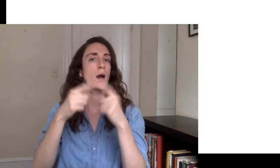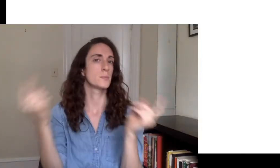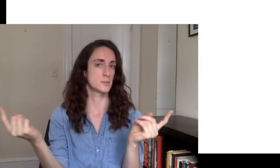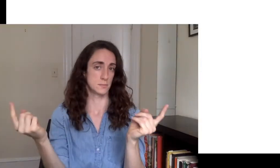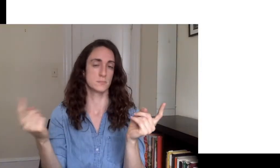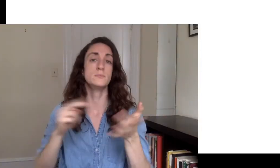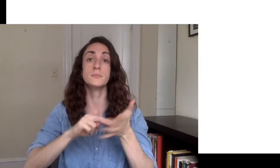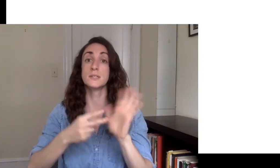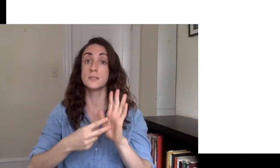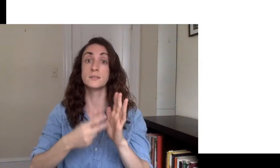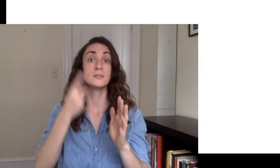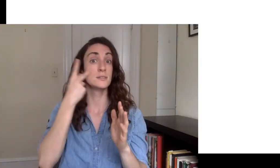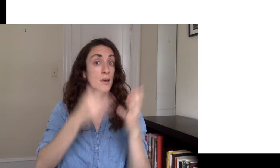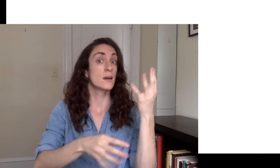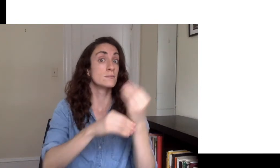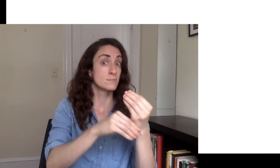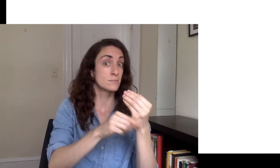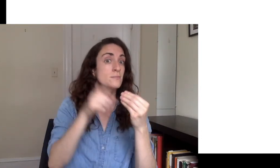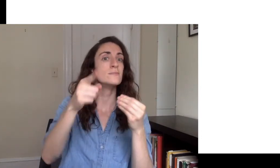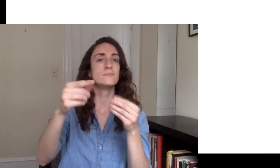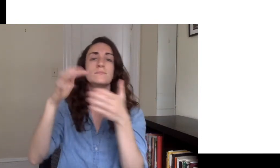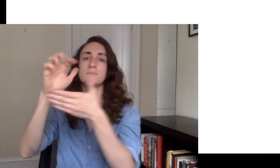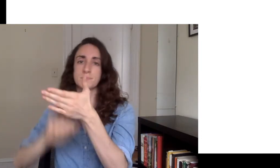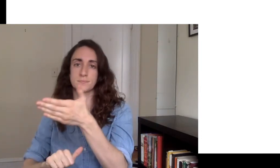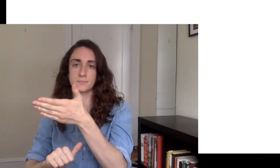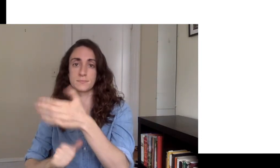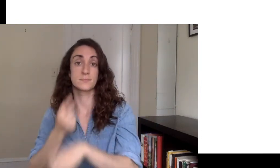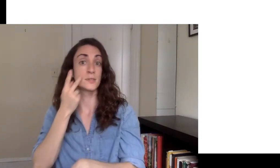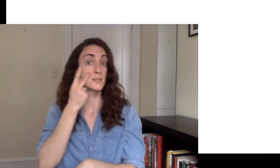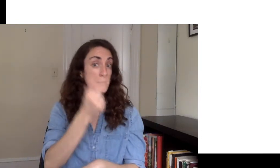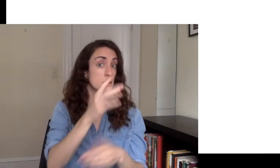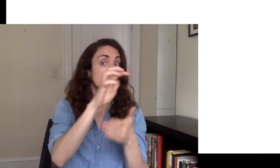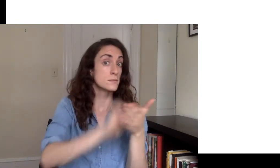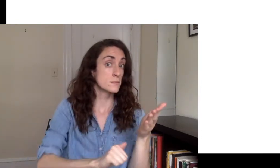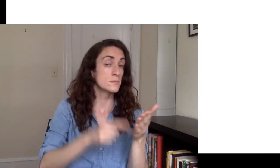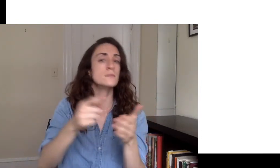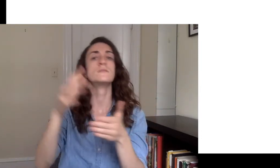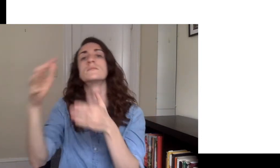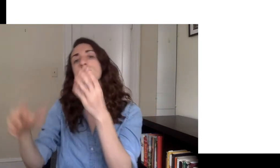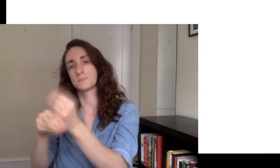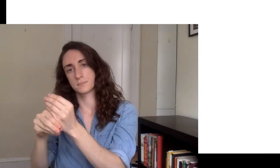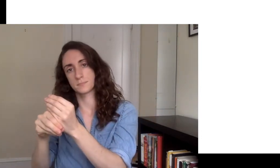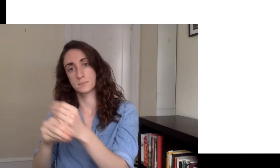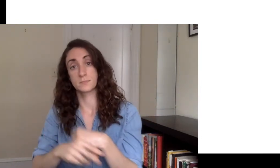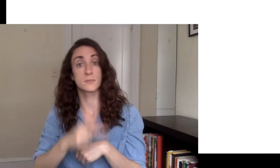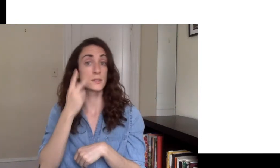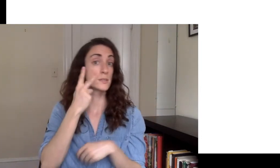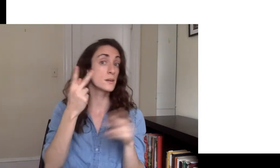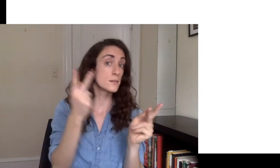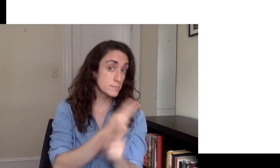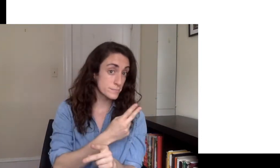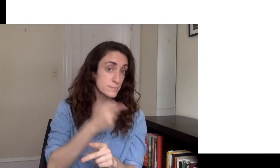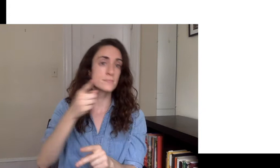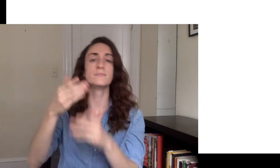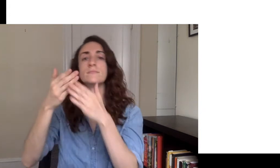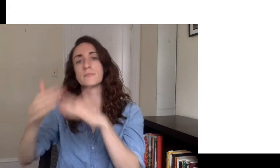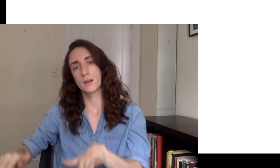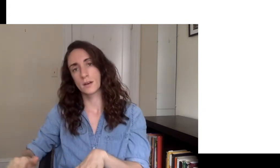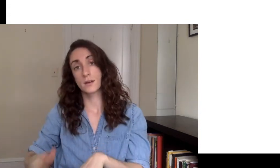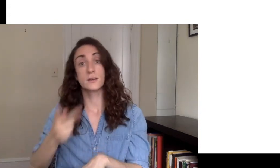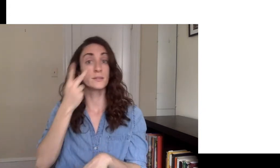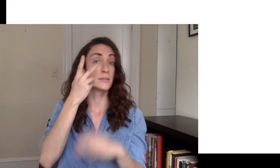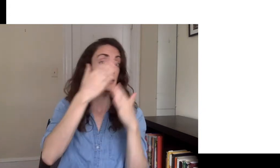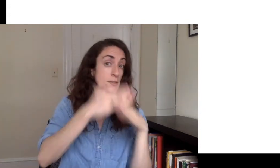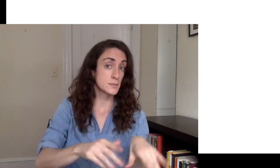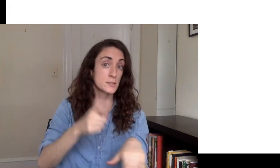Remember that when we solve equations, we want to do opposite operations. So if you see addition, you'll subtract, and if you see subtraction, you'll add. If you